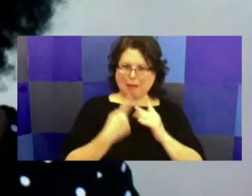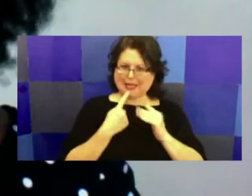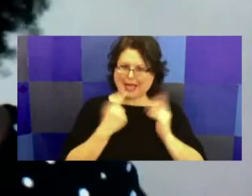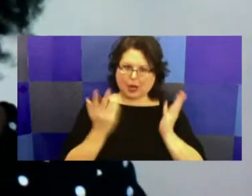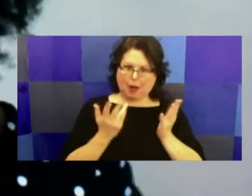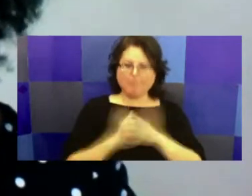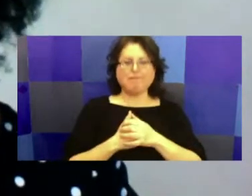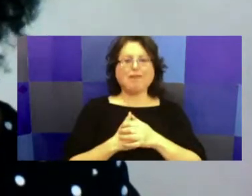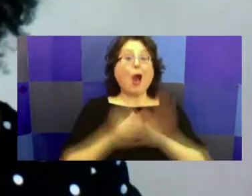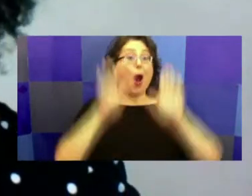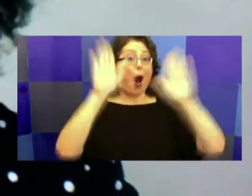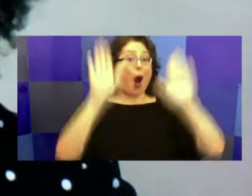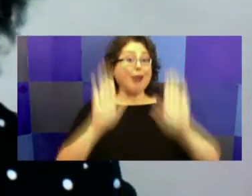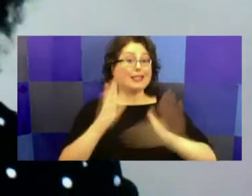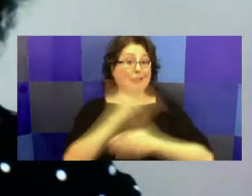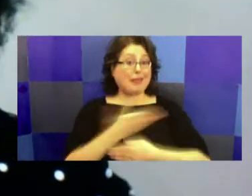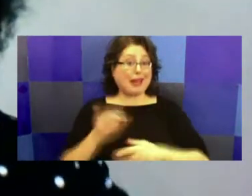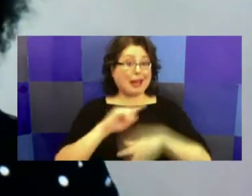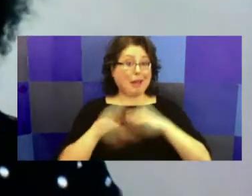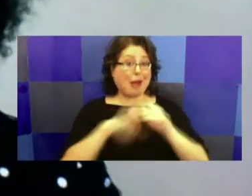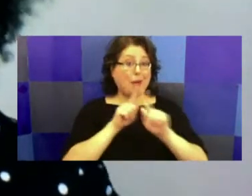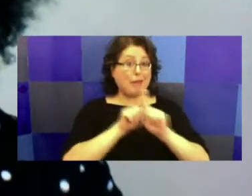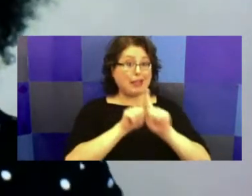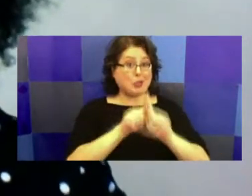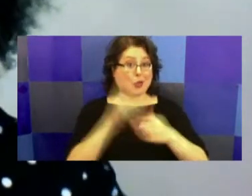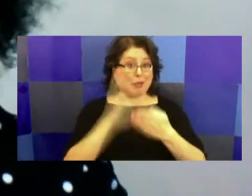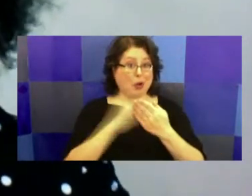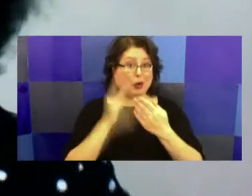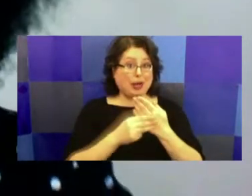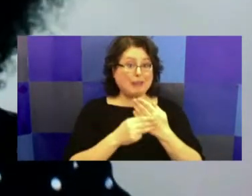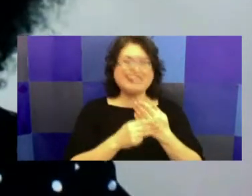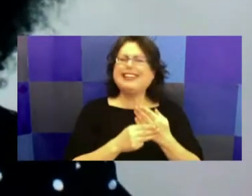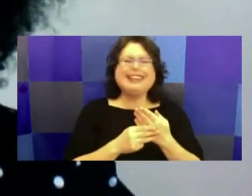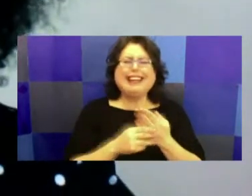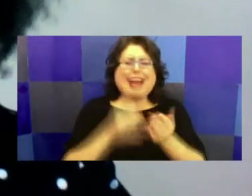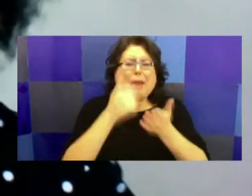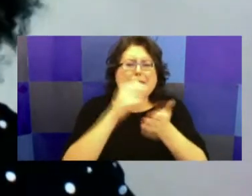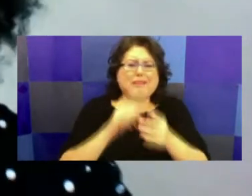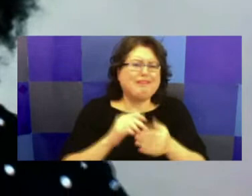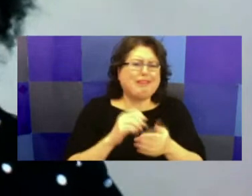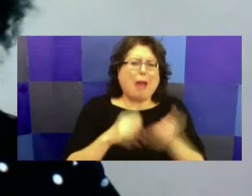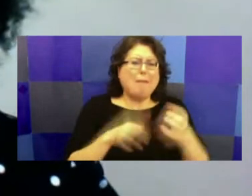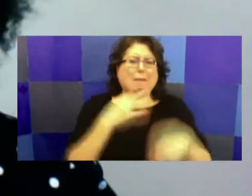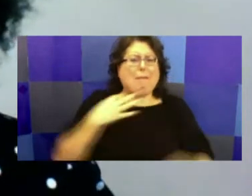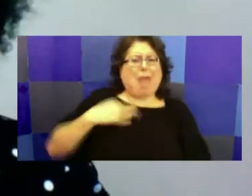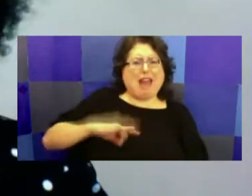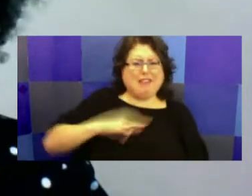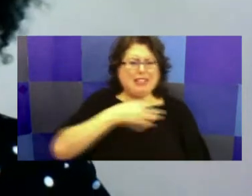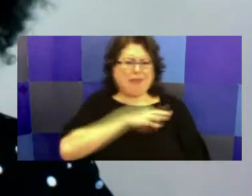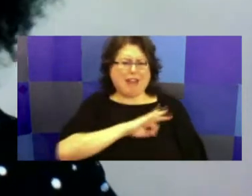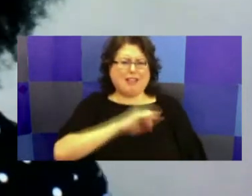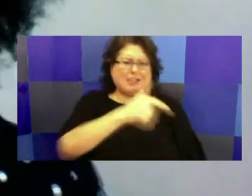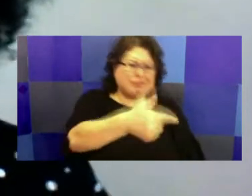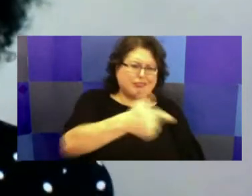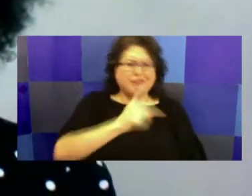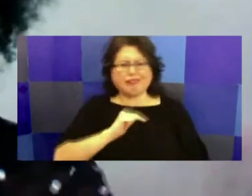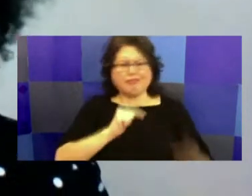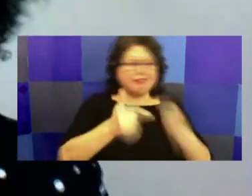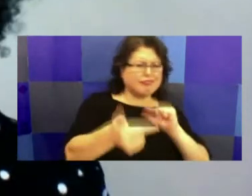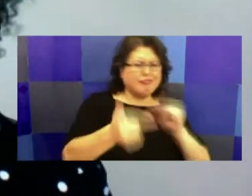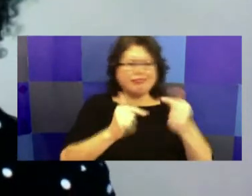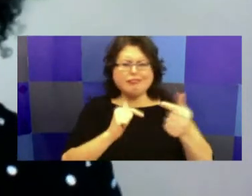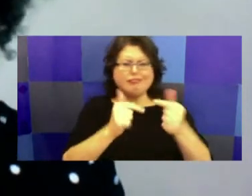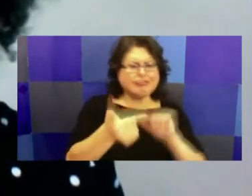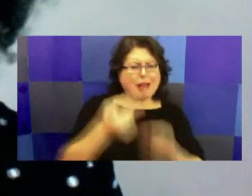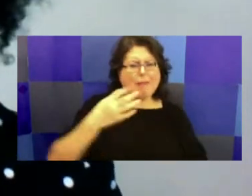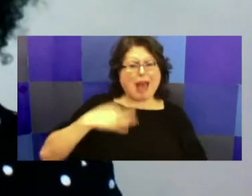about mentoring programs is that they are mutually beneficial. So we have professionals, again, from all